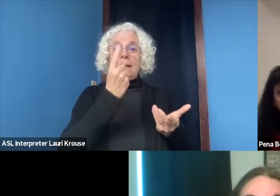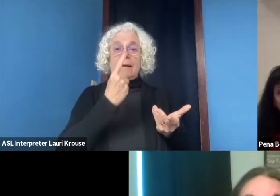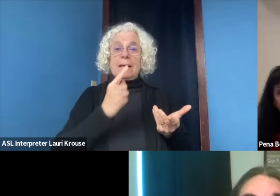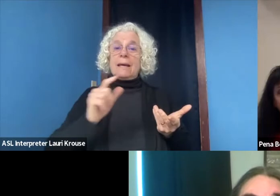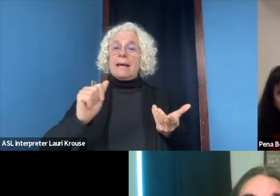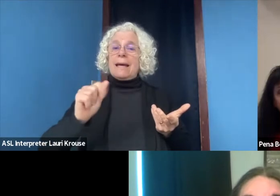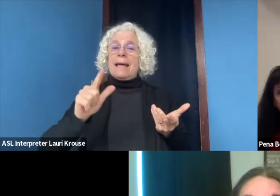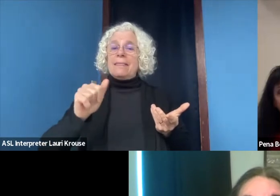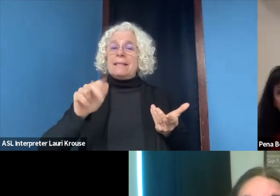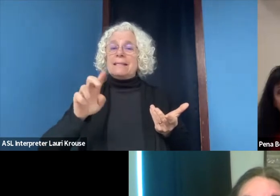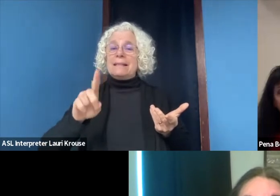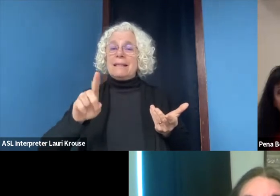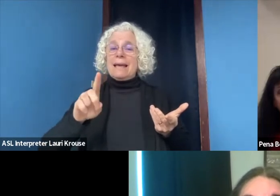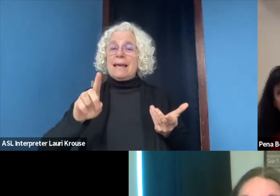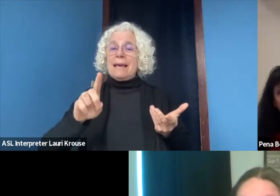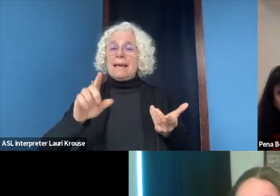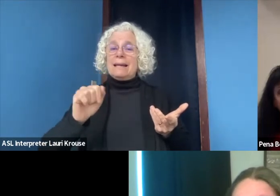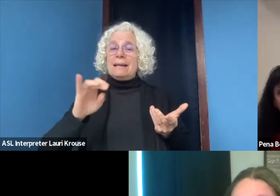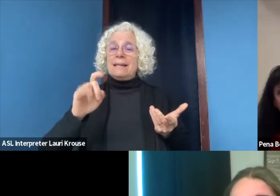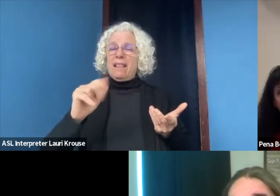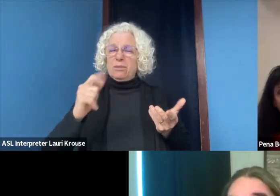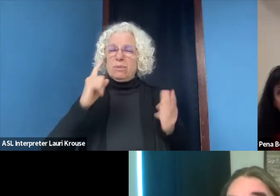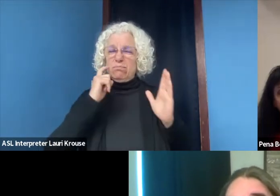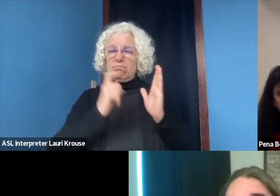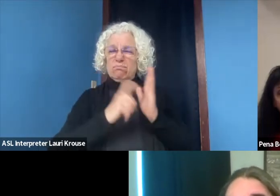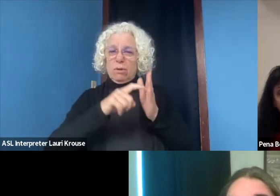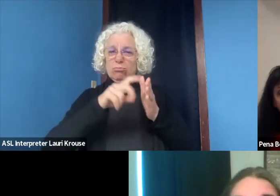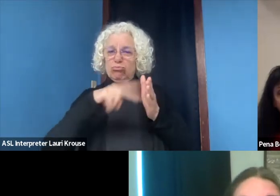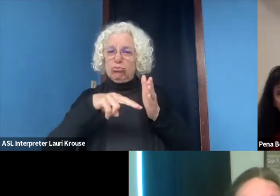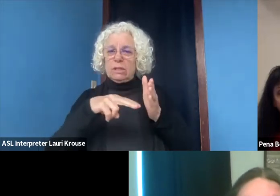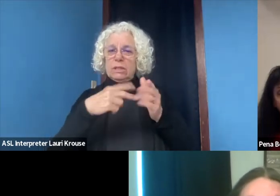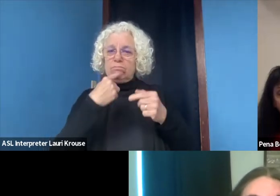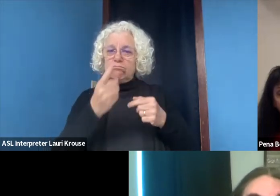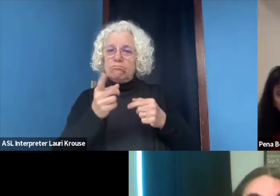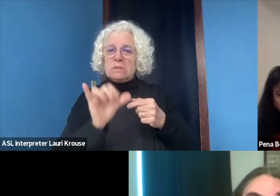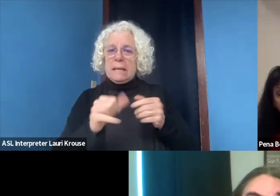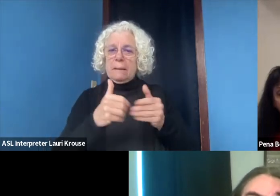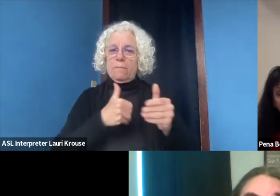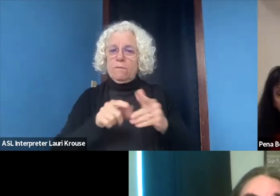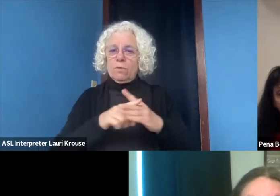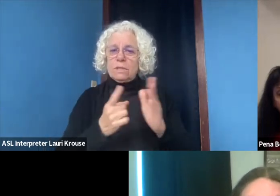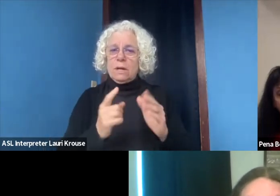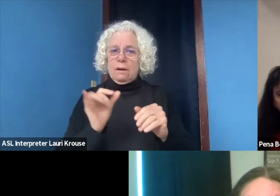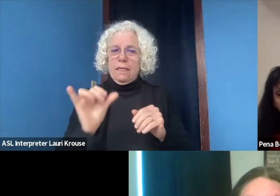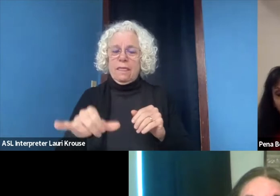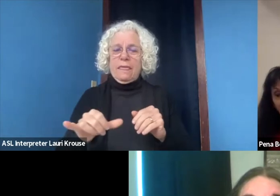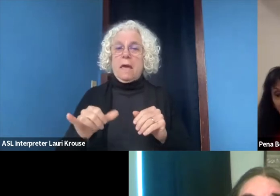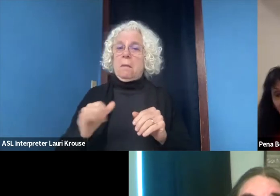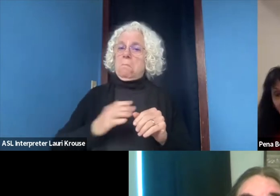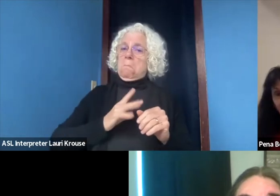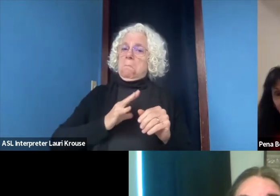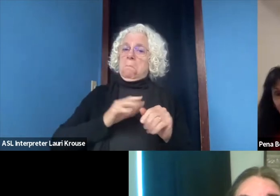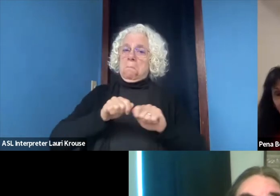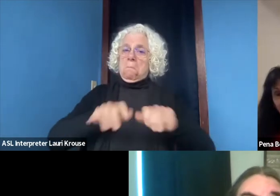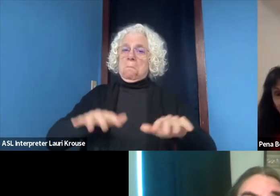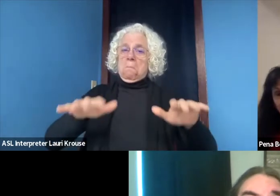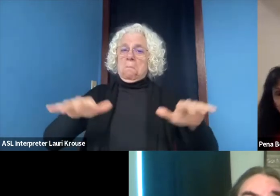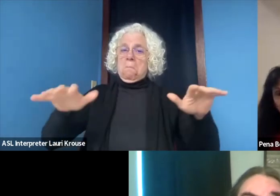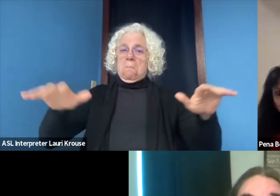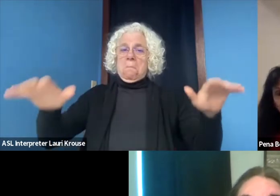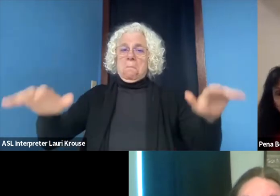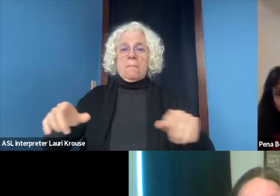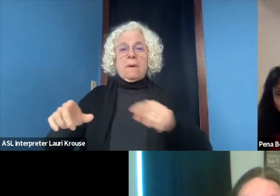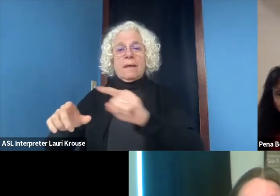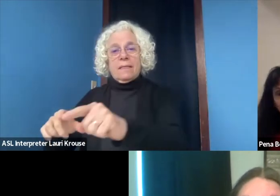has started to spread. I mean, myself and Chief Mann, we do land acknowledgements for Columbia University for